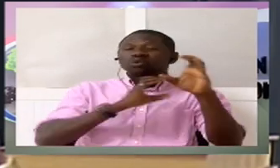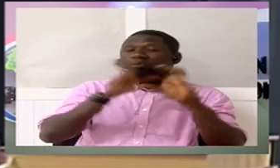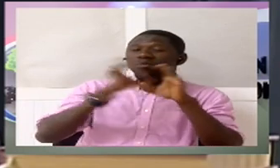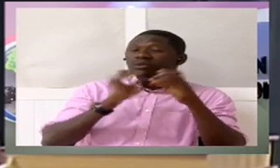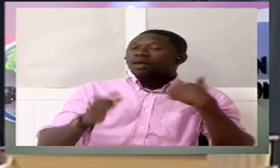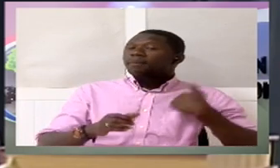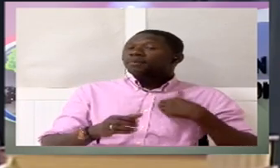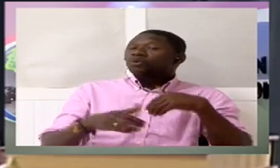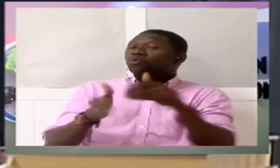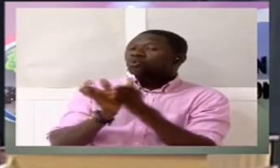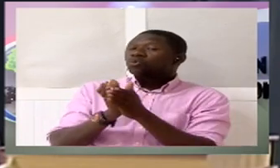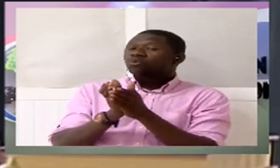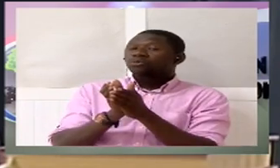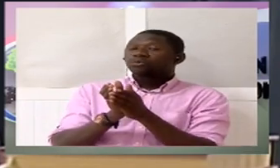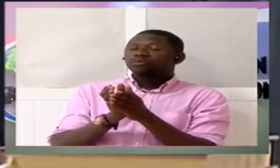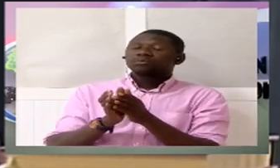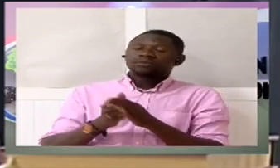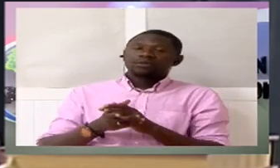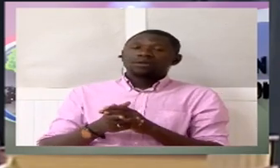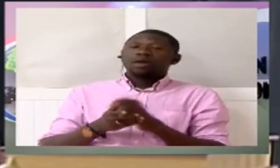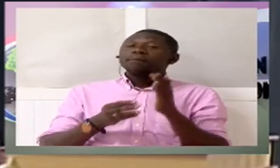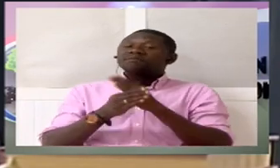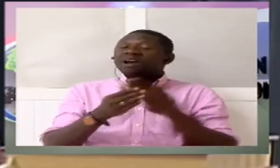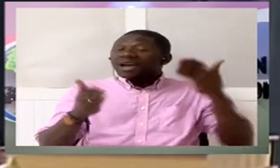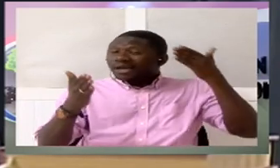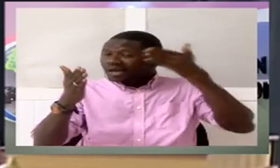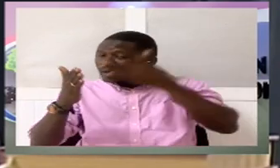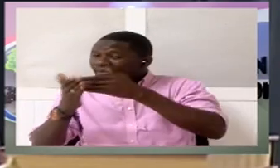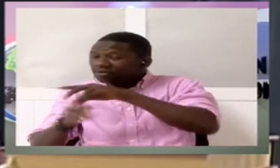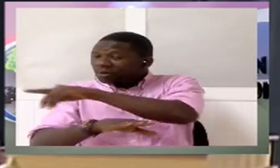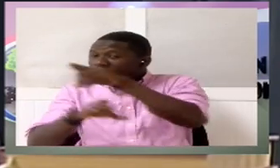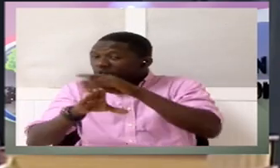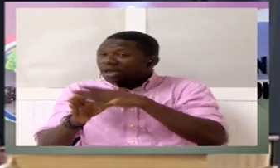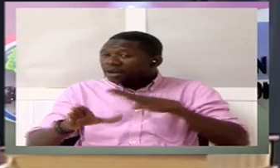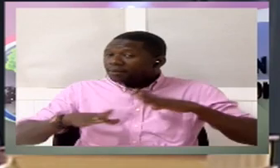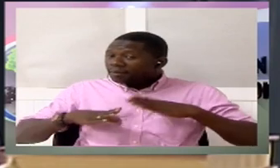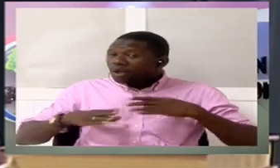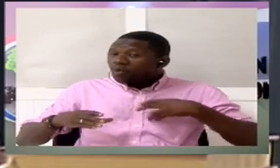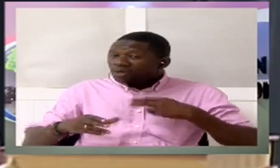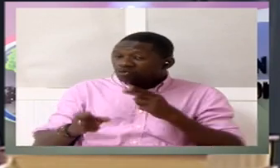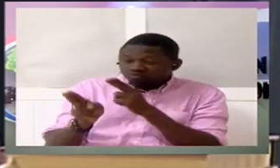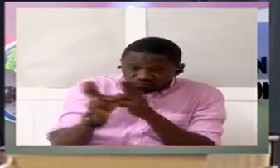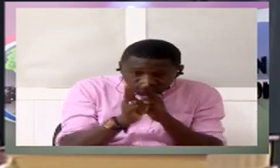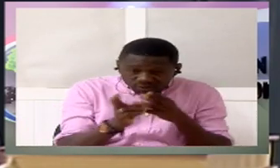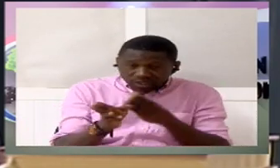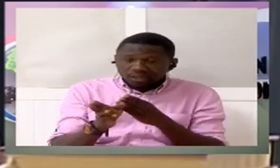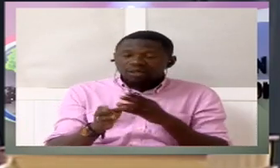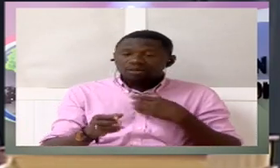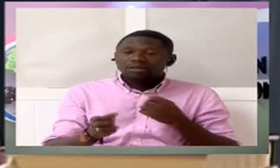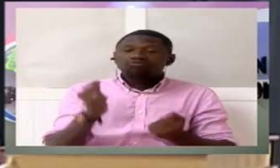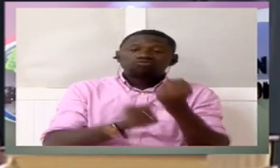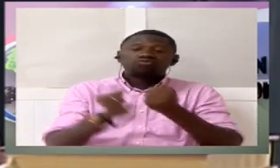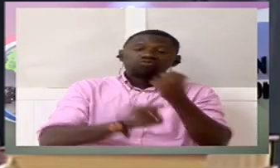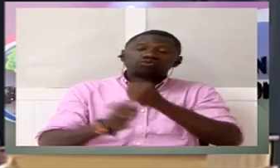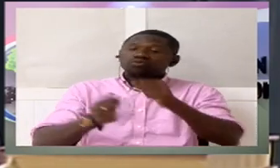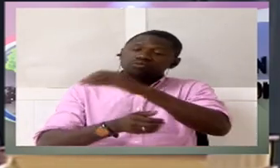his people constantly. Biri mina futala ambush yanta kela daming. As they were getting close to where the ambush was set up, park. He